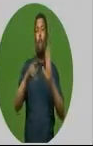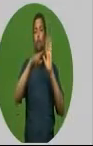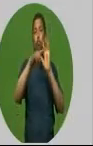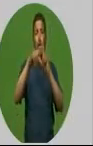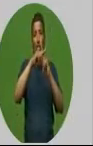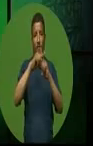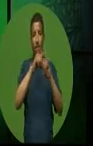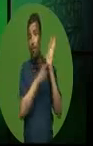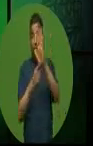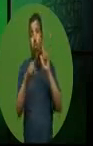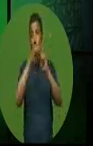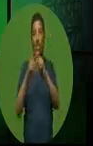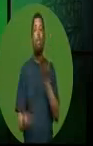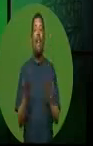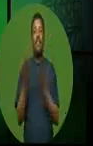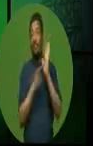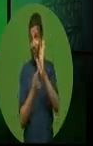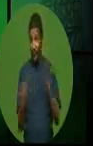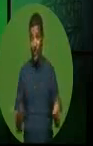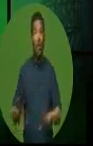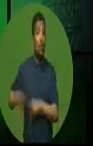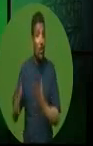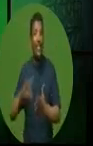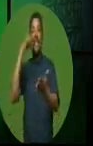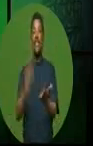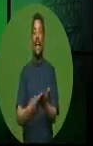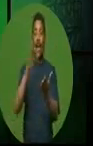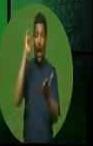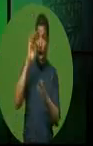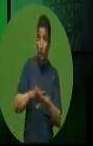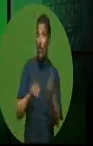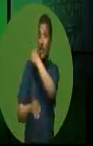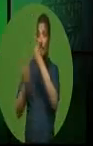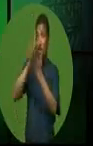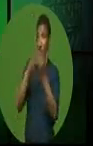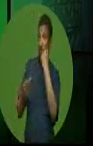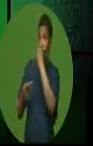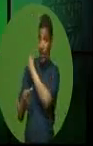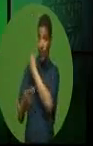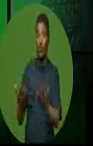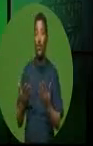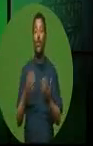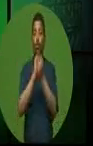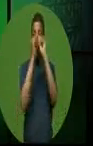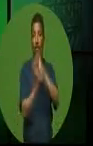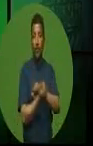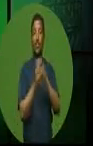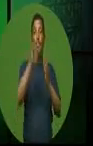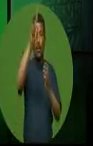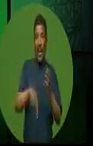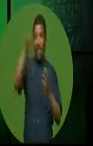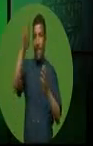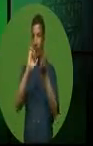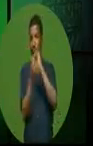balance. Students, the data on the table you just saw has been converted to a graph